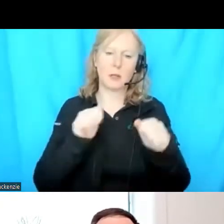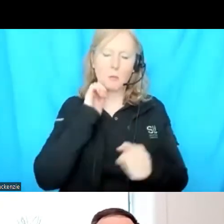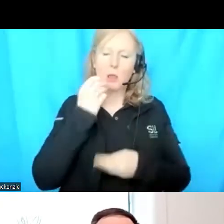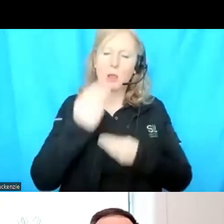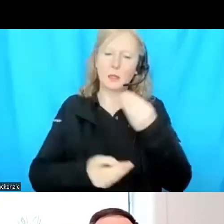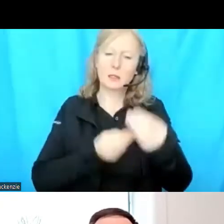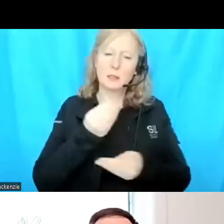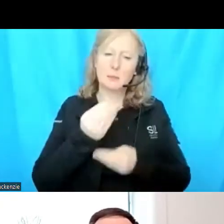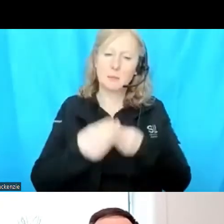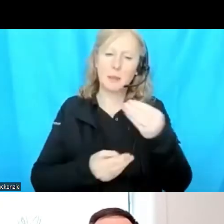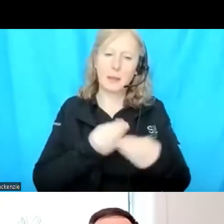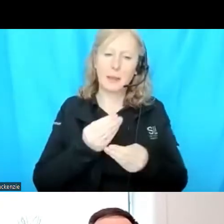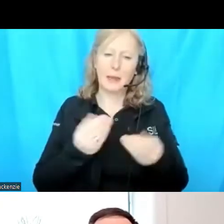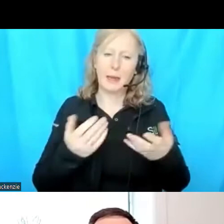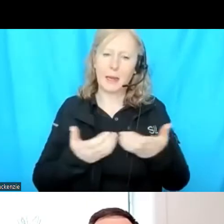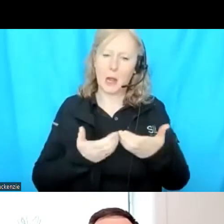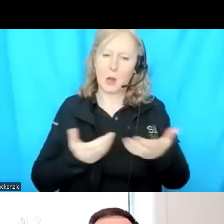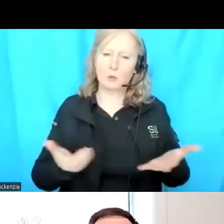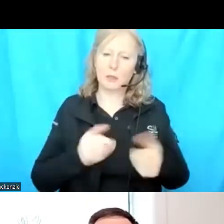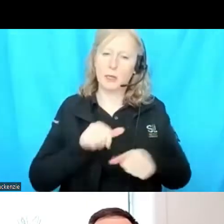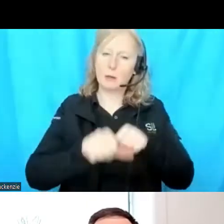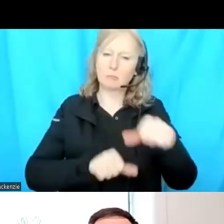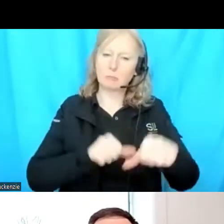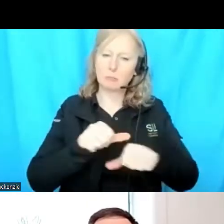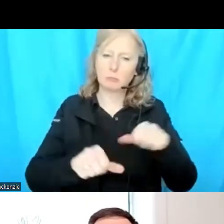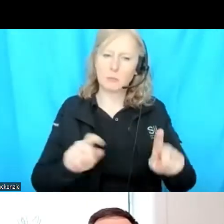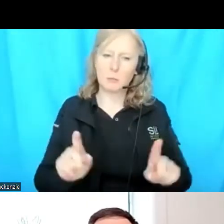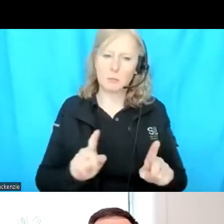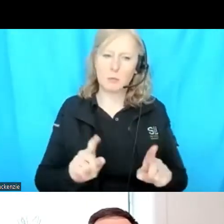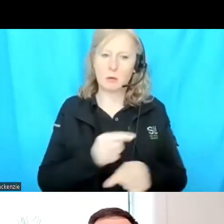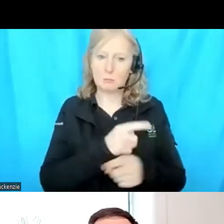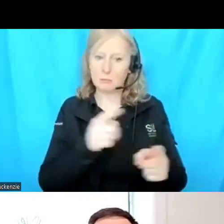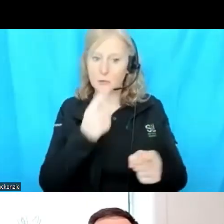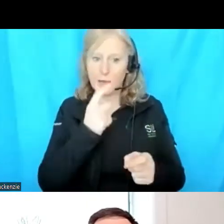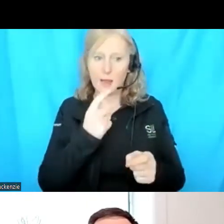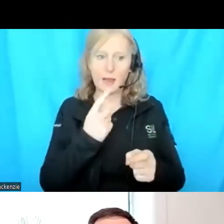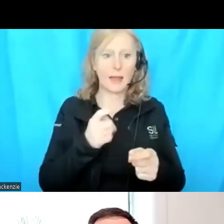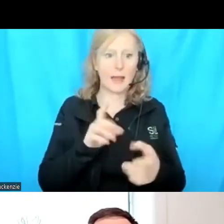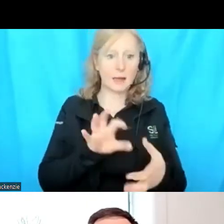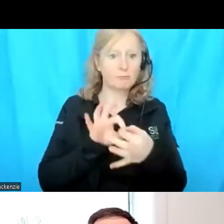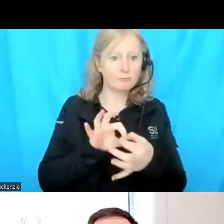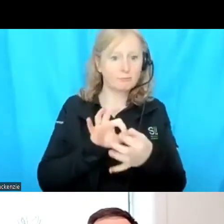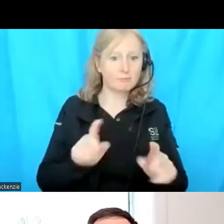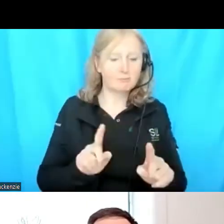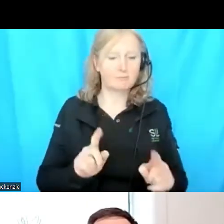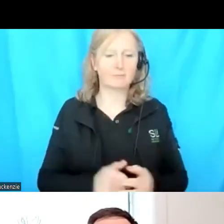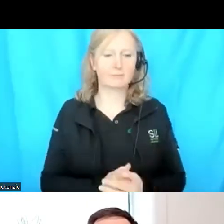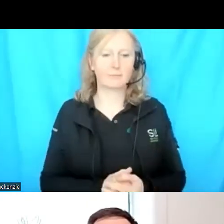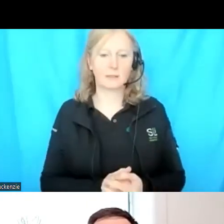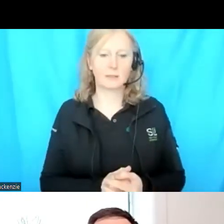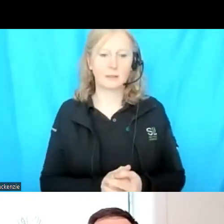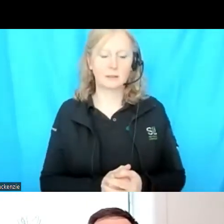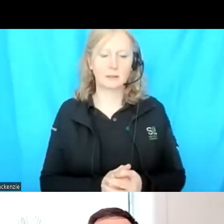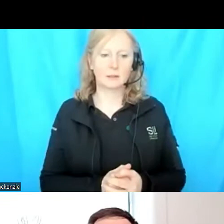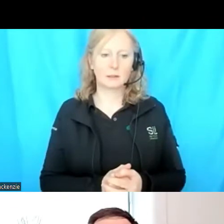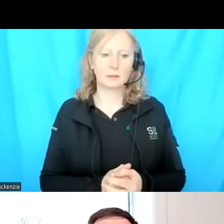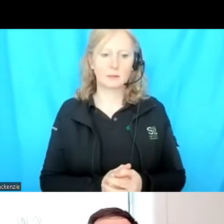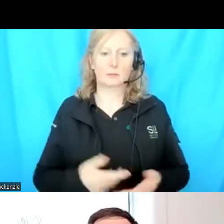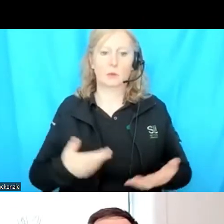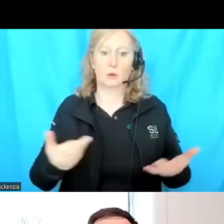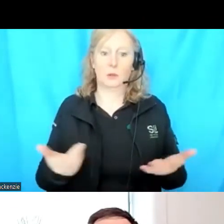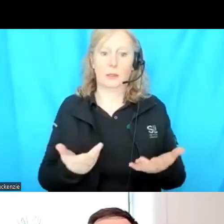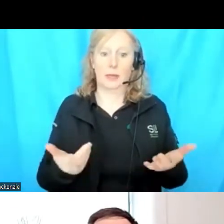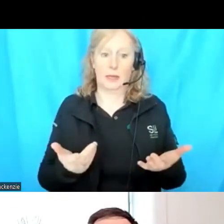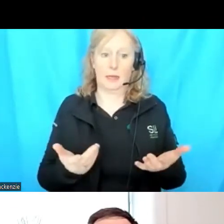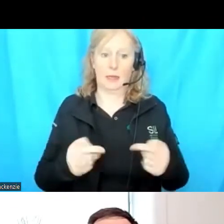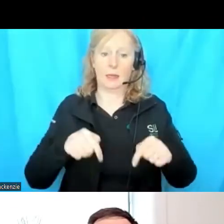little bit about how today's session will run and how you can interact with us. So you'll see already today we're in